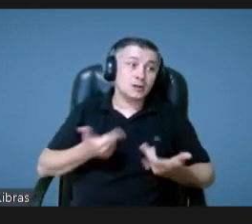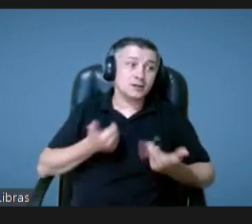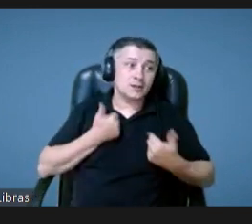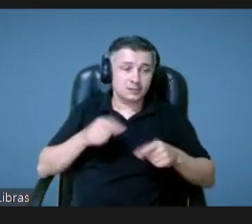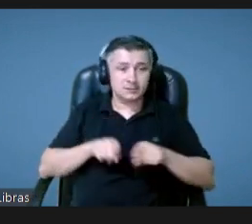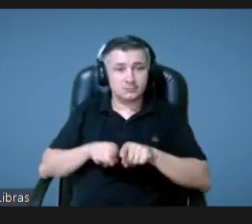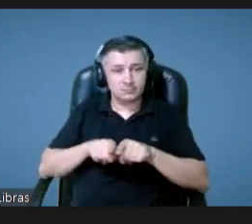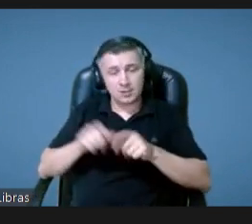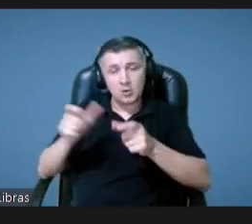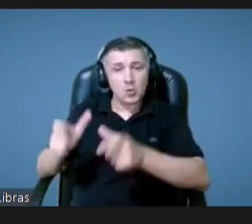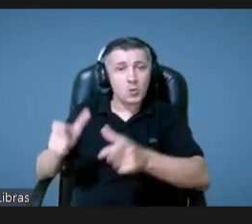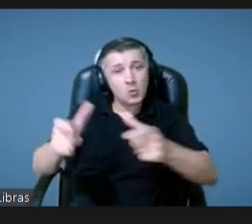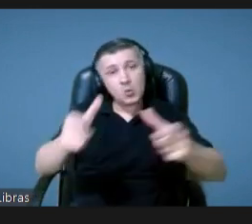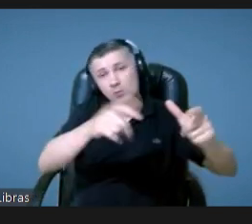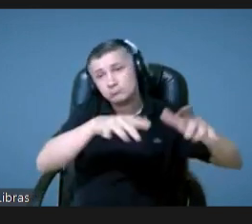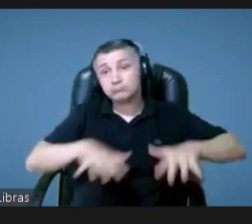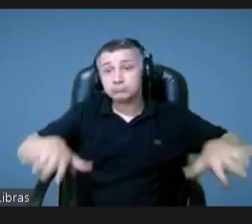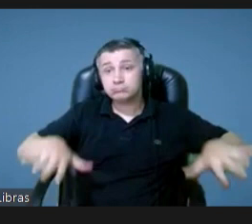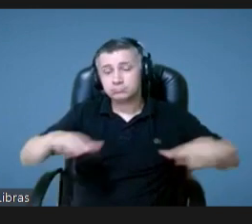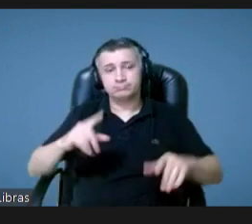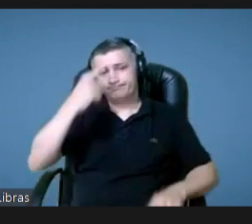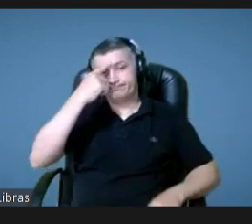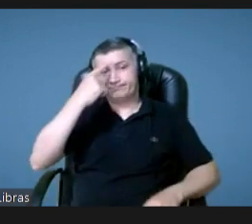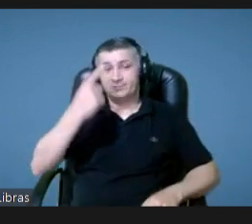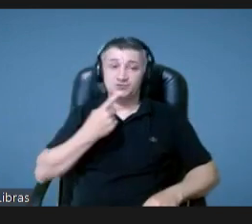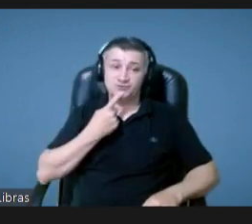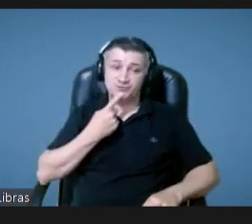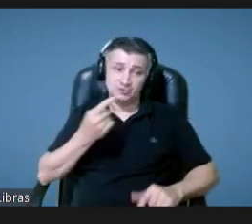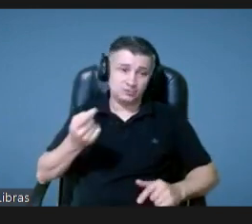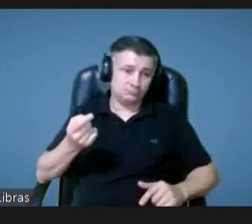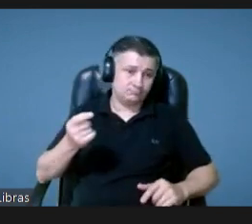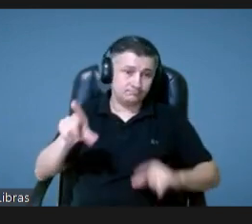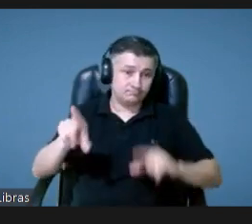attract people to our malls,